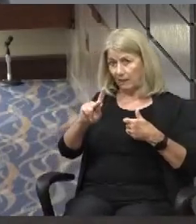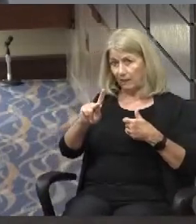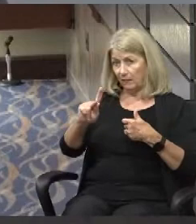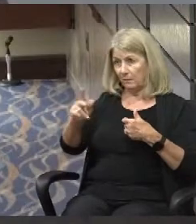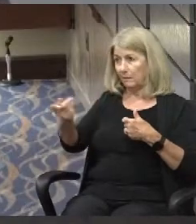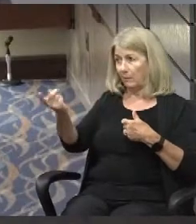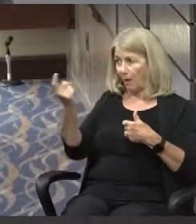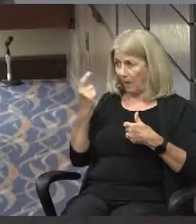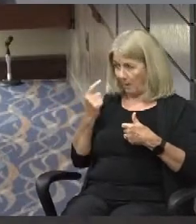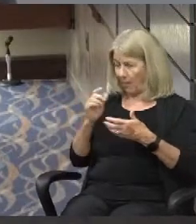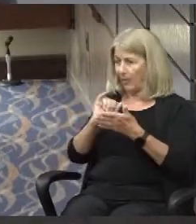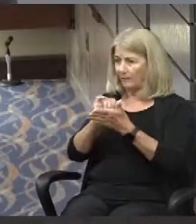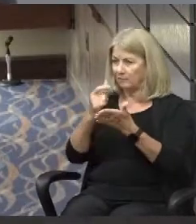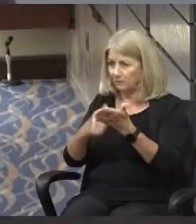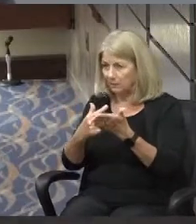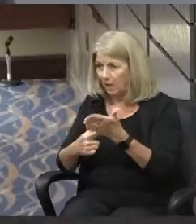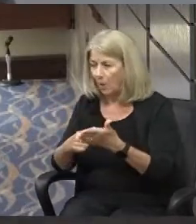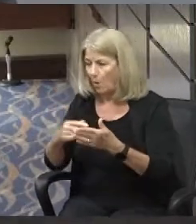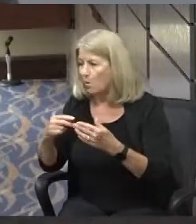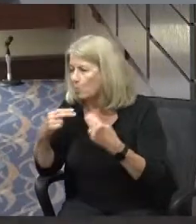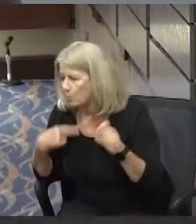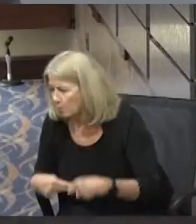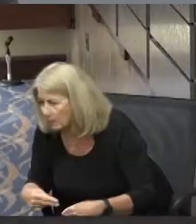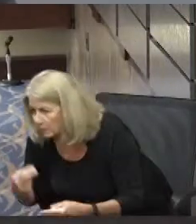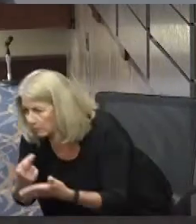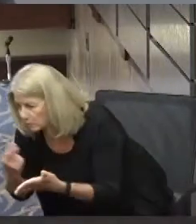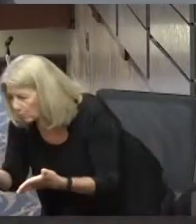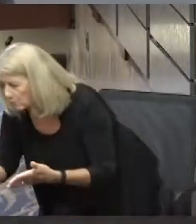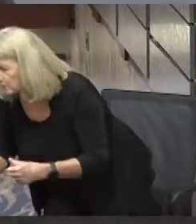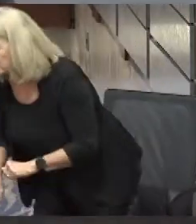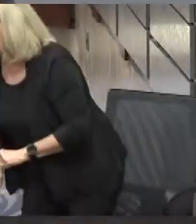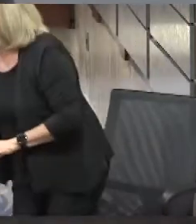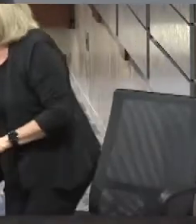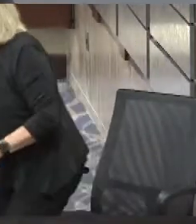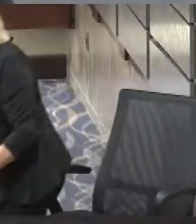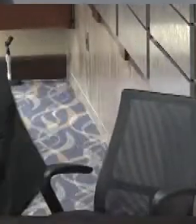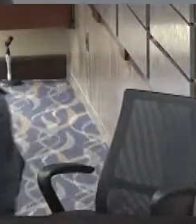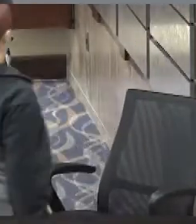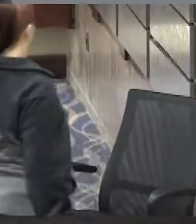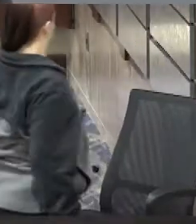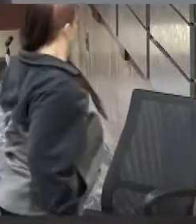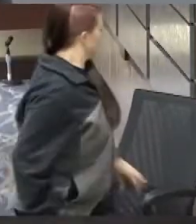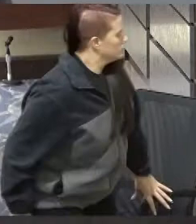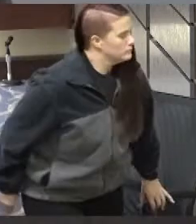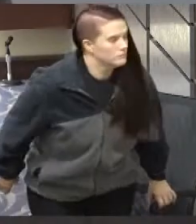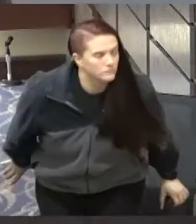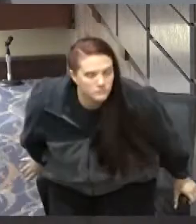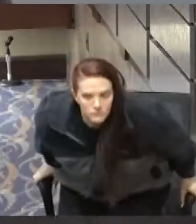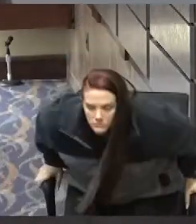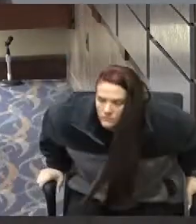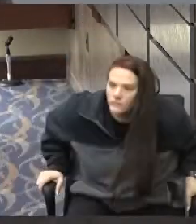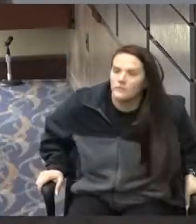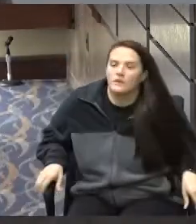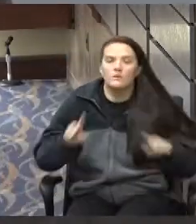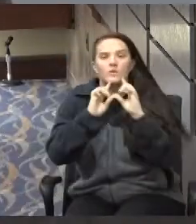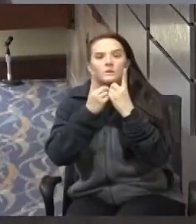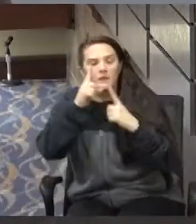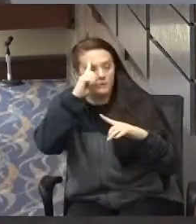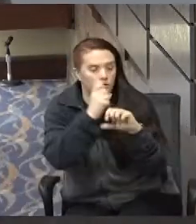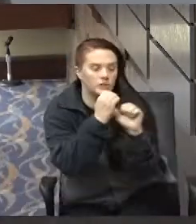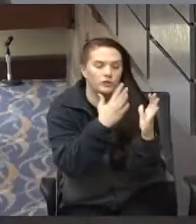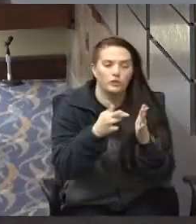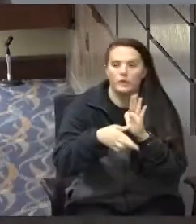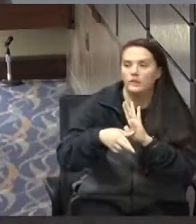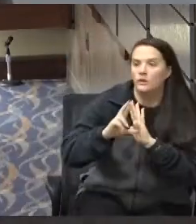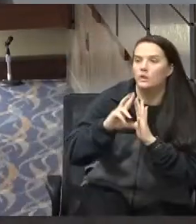of our Human Resources Department Strategic Review. Missy Pashosky, our Human Resources